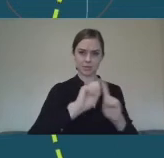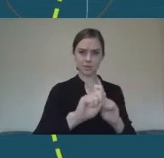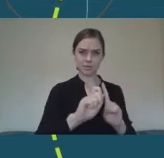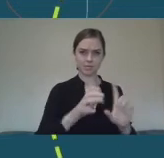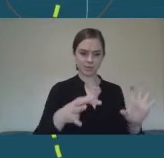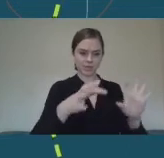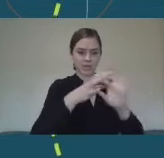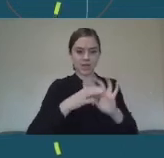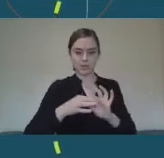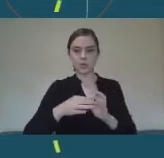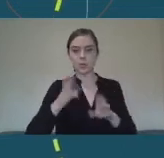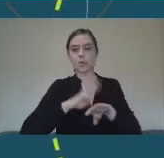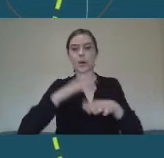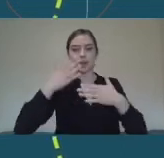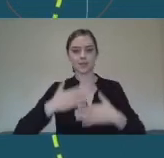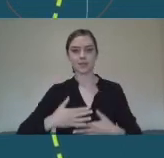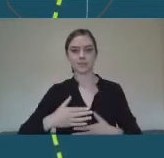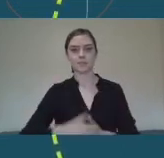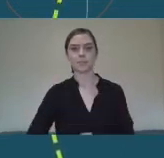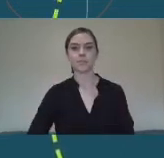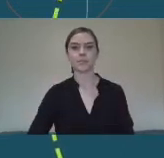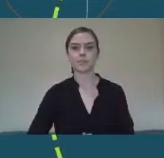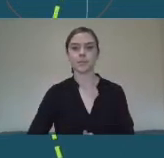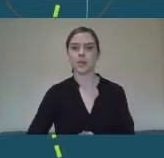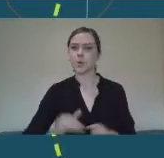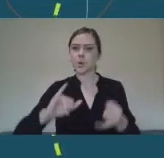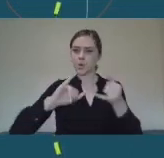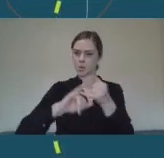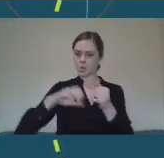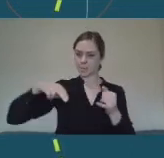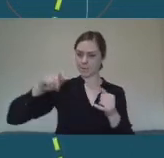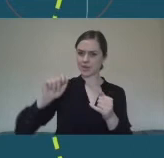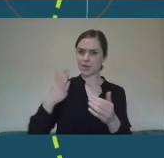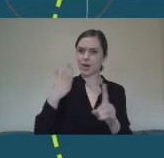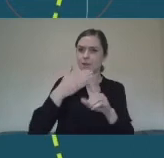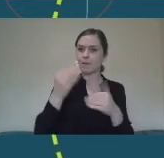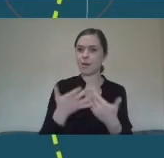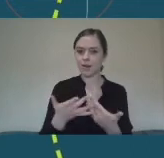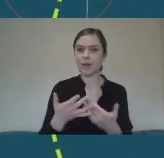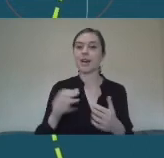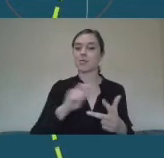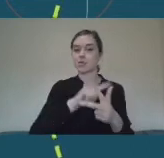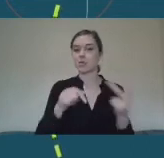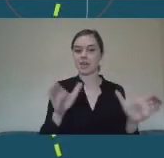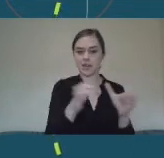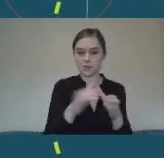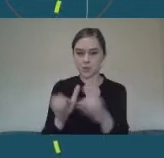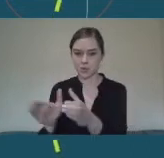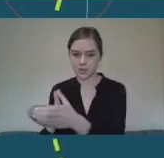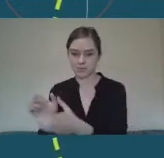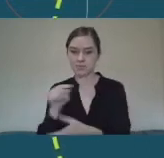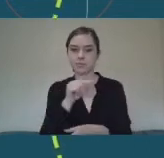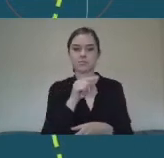wellness. So who is Mentor for? Primarily, we have three groups at this point. It doesn't mean that we couldn't increase it